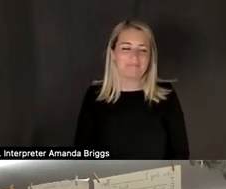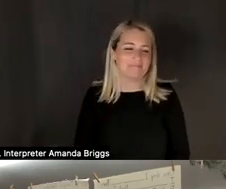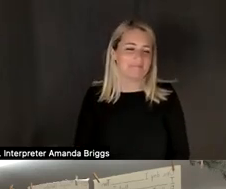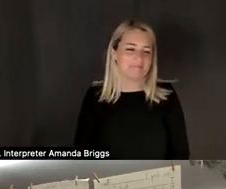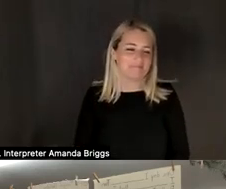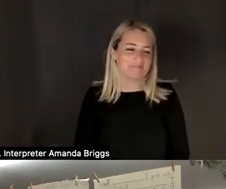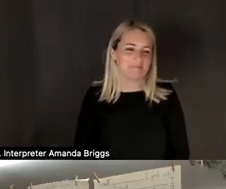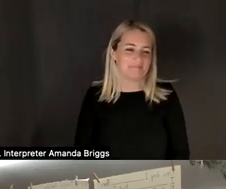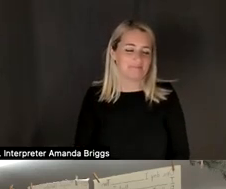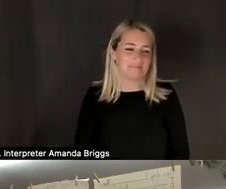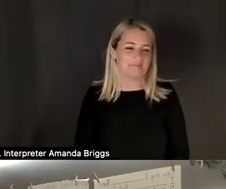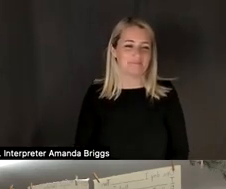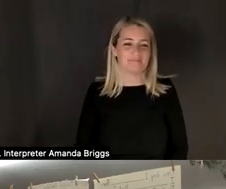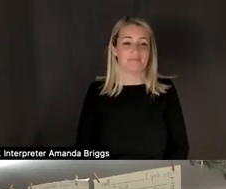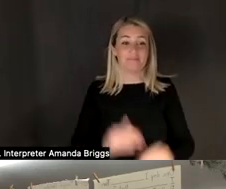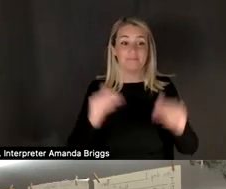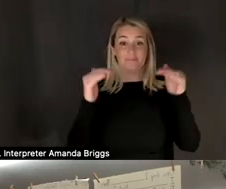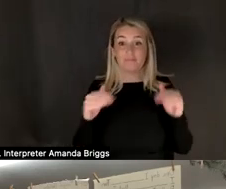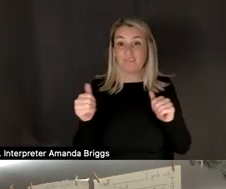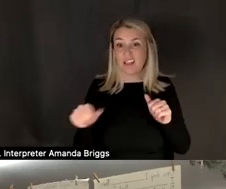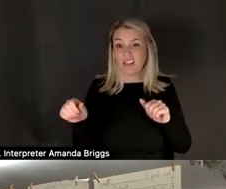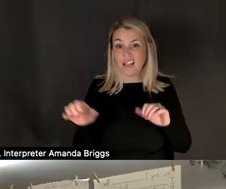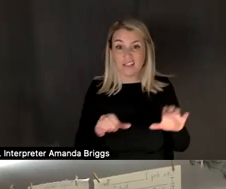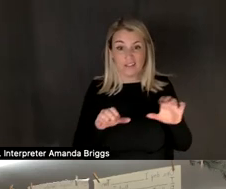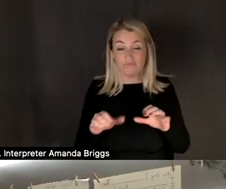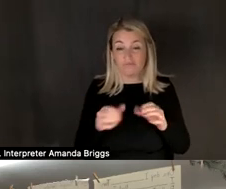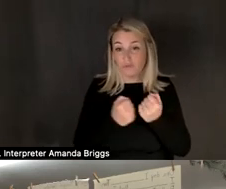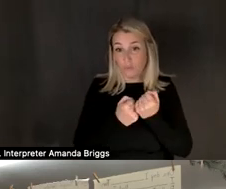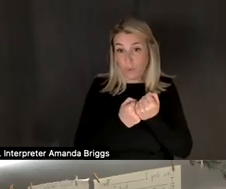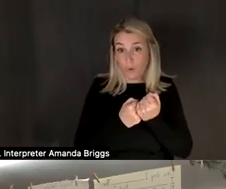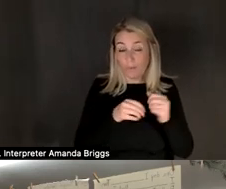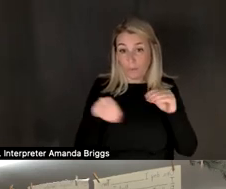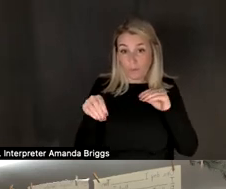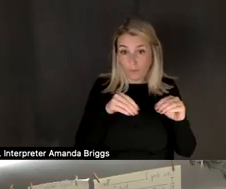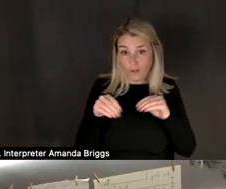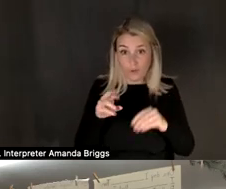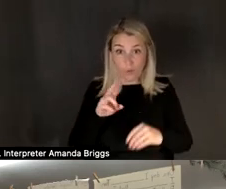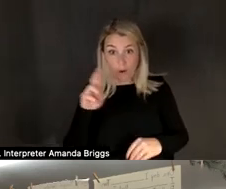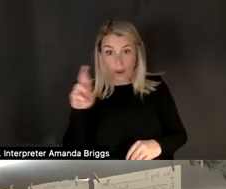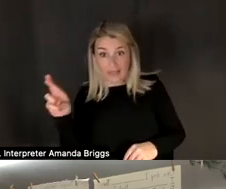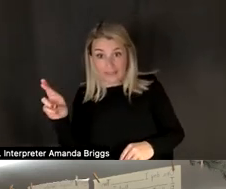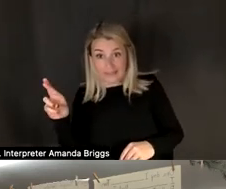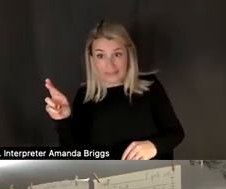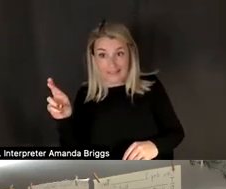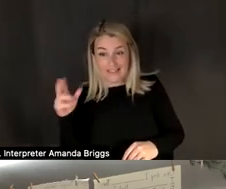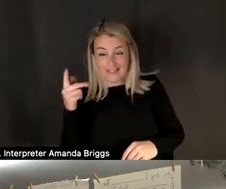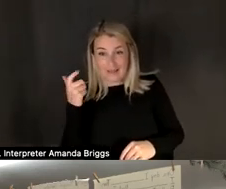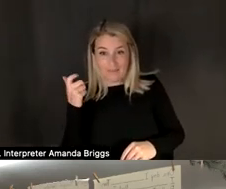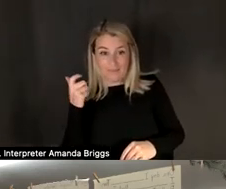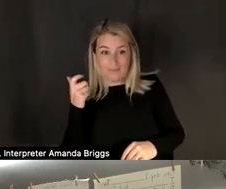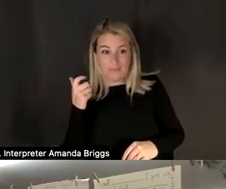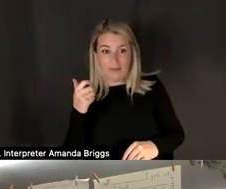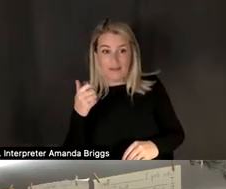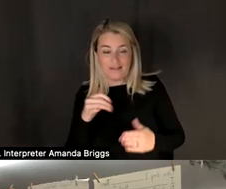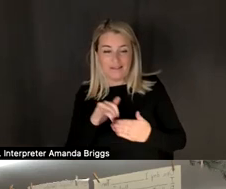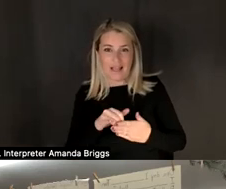And any activity that supports a movement to the right, because we are this right-oriented culture.